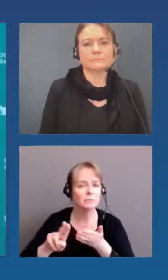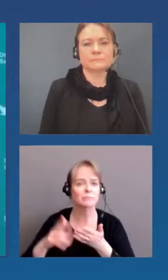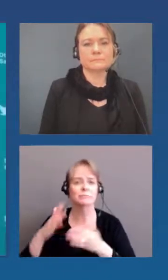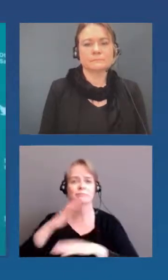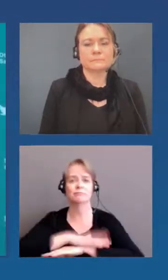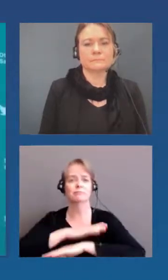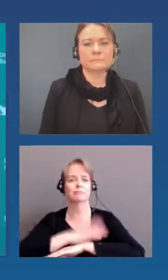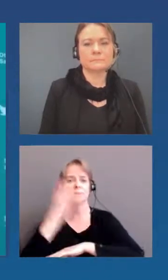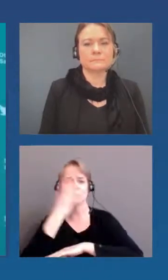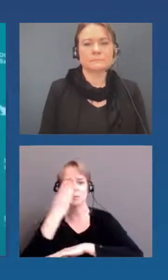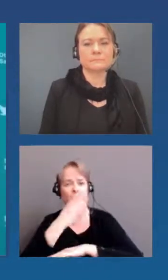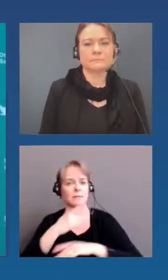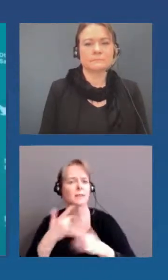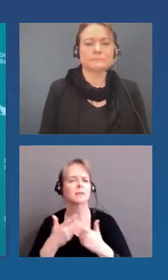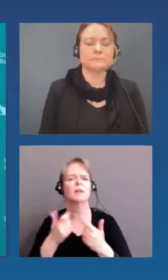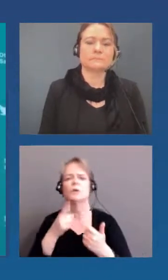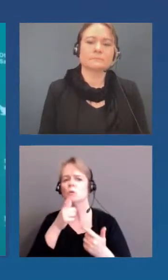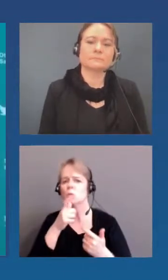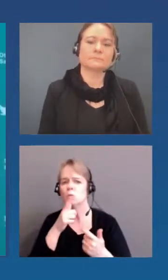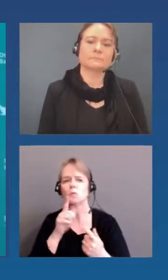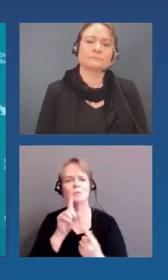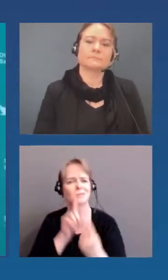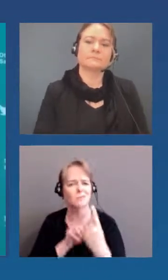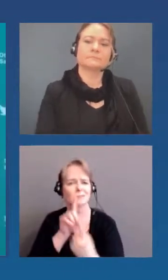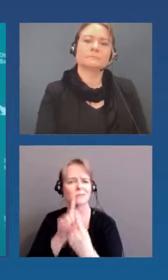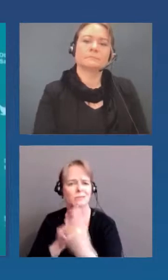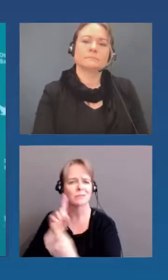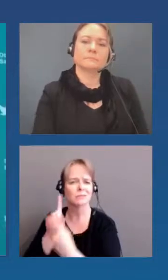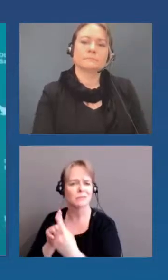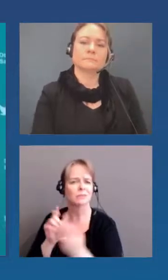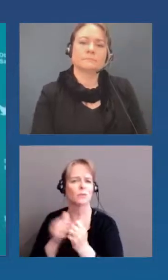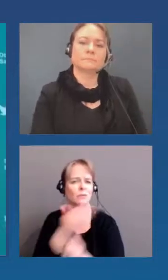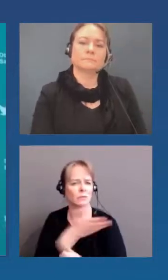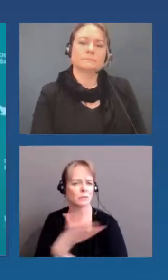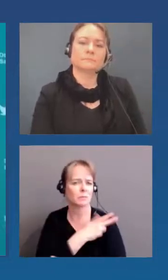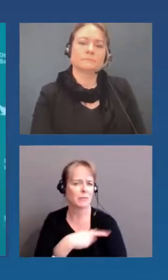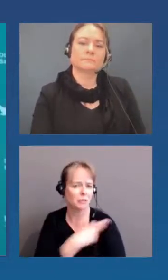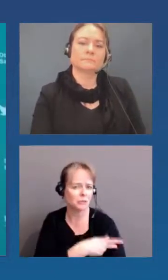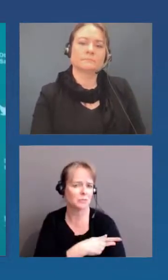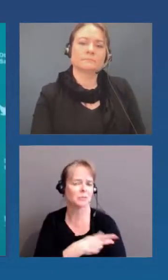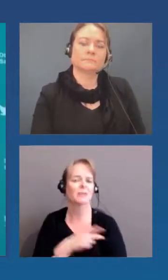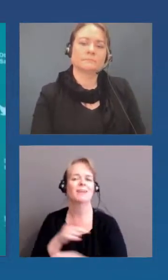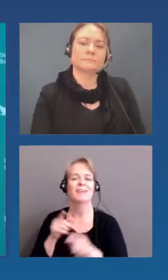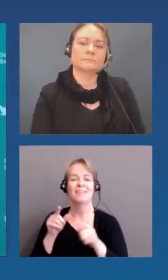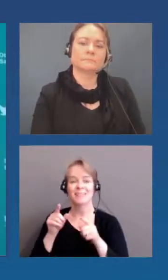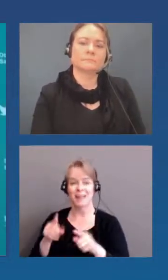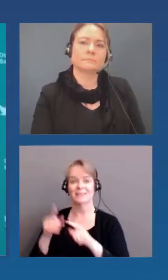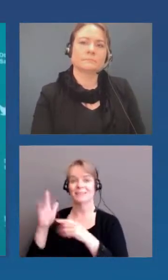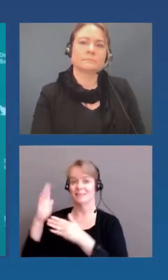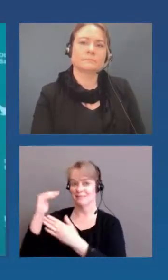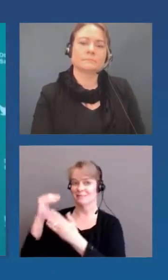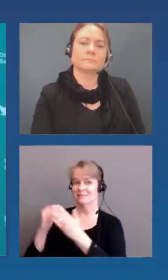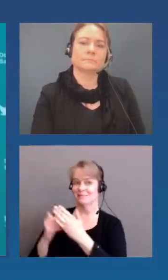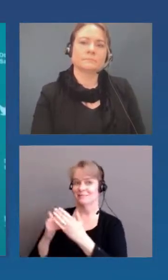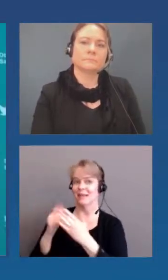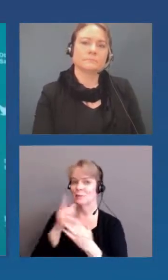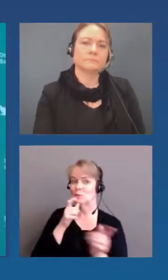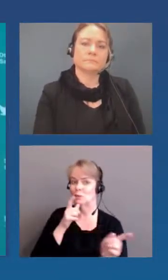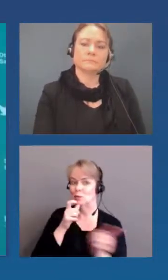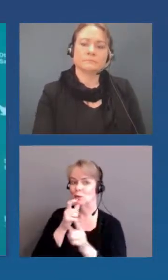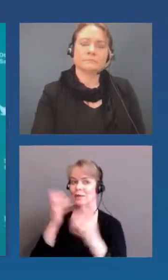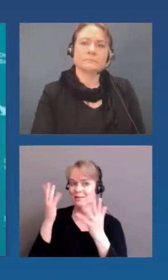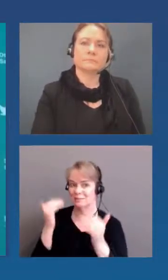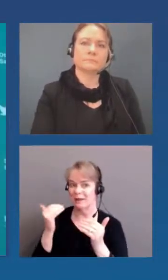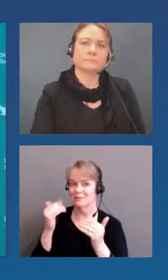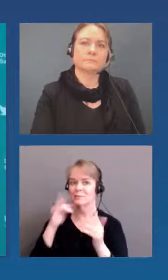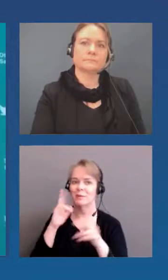that is exactly the guidance we are following, and that's what we'll use to proceed through creating that list